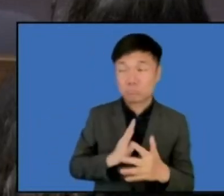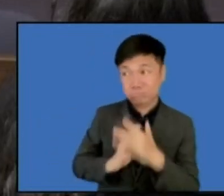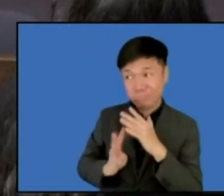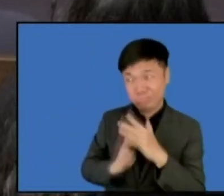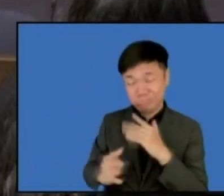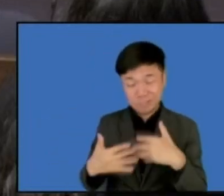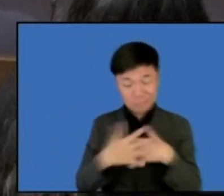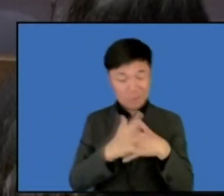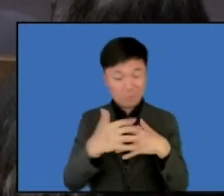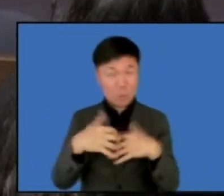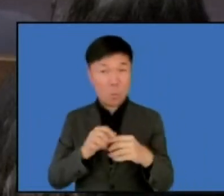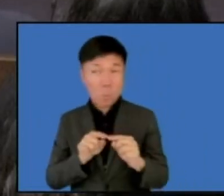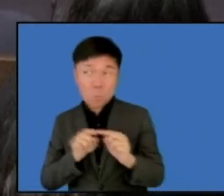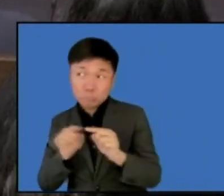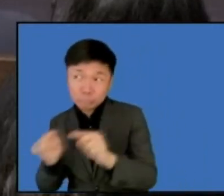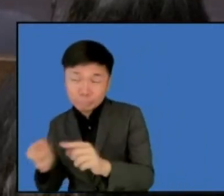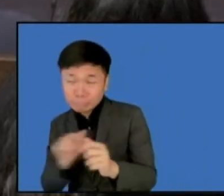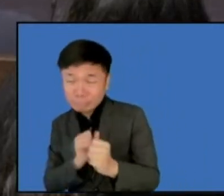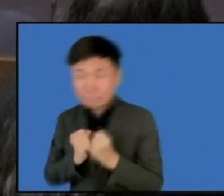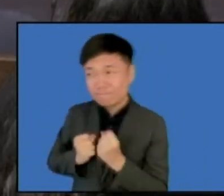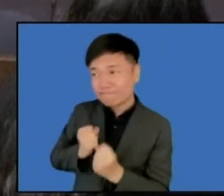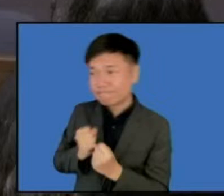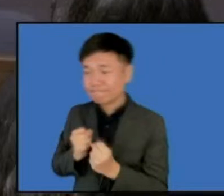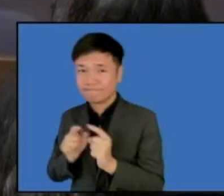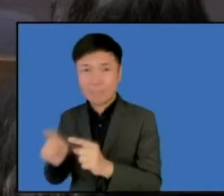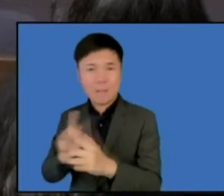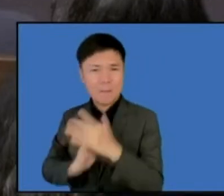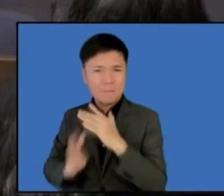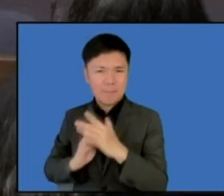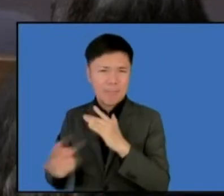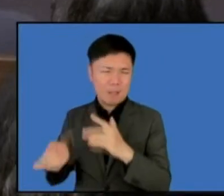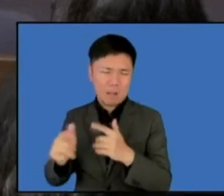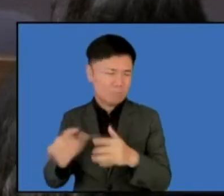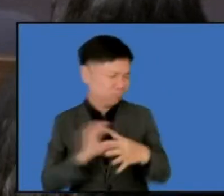peoples and their communities is immense, as migration disconnects